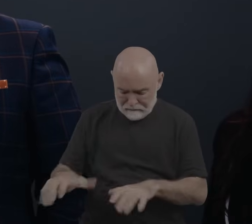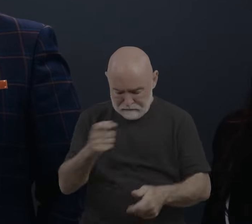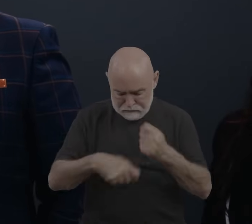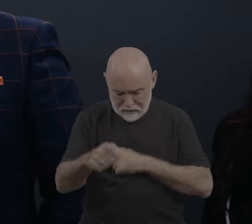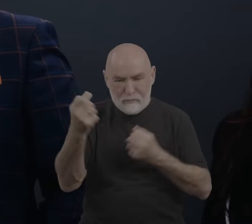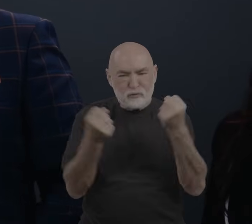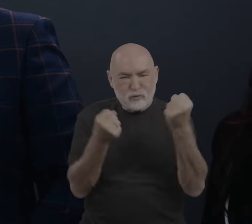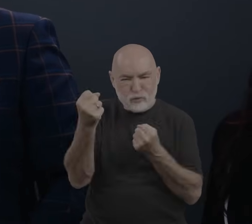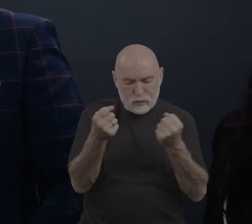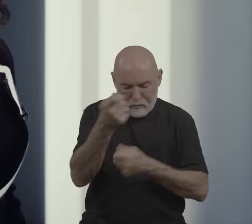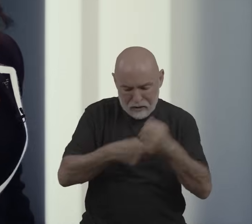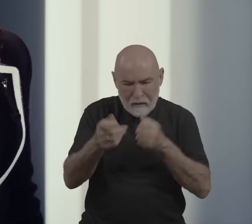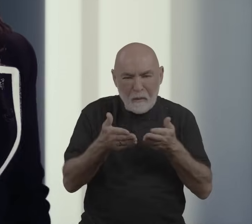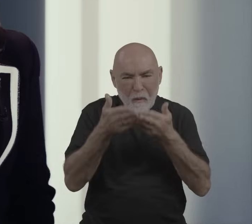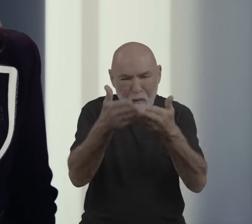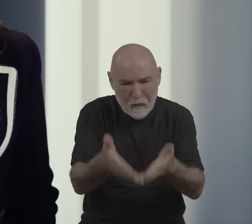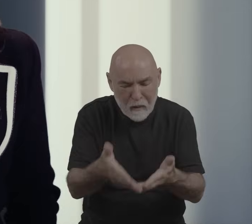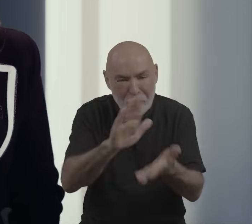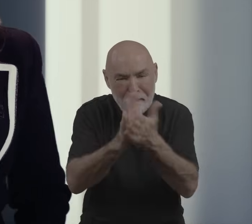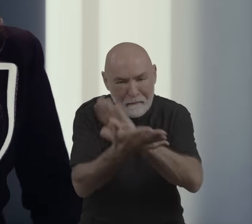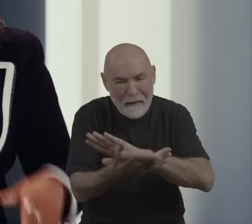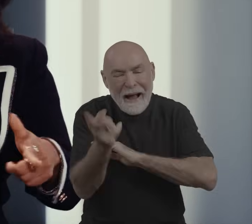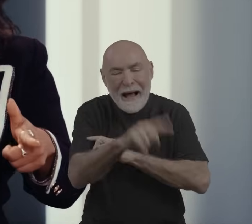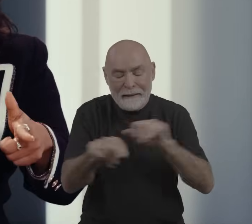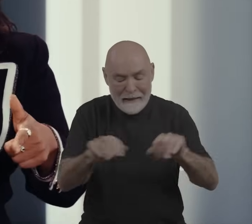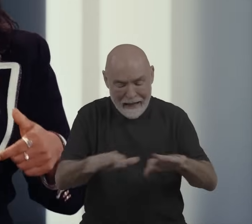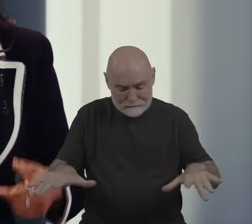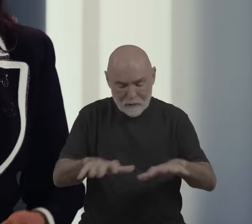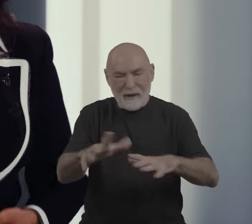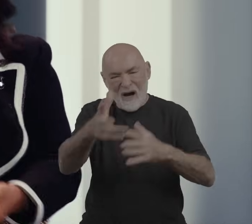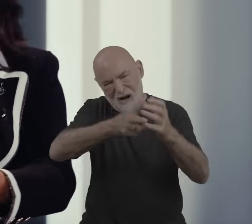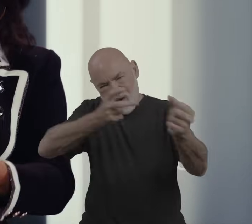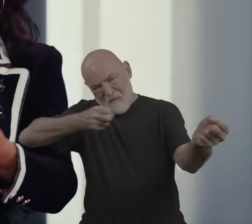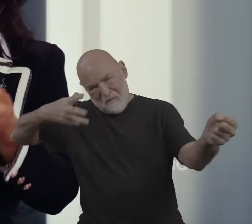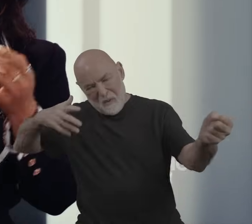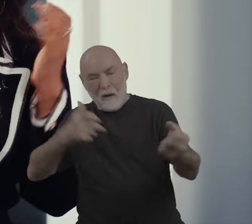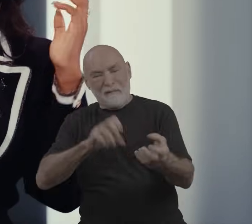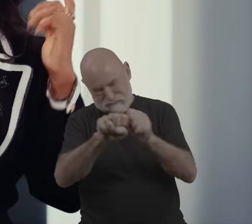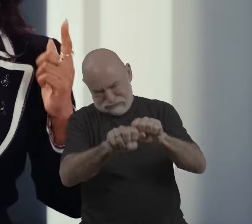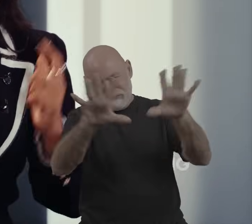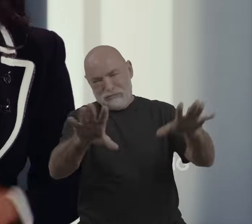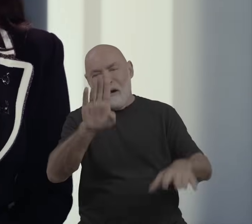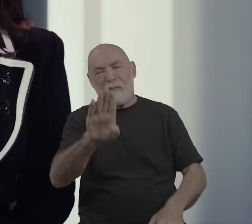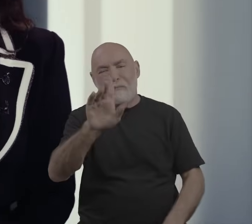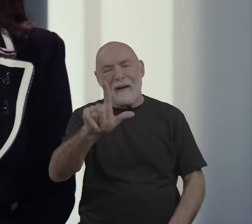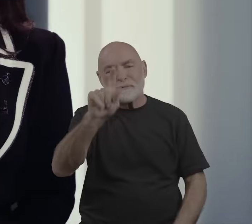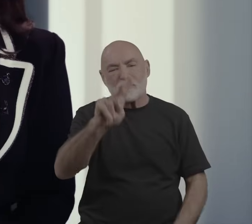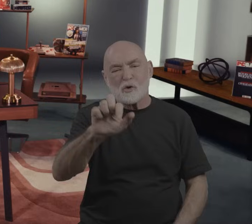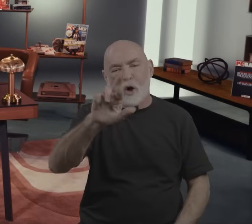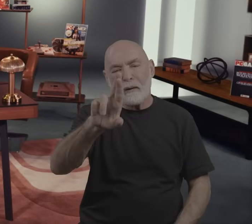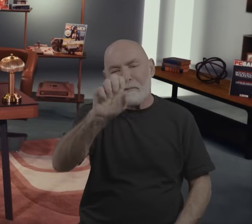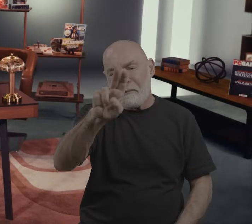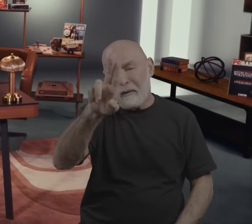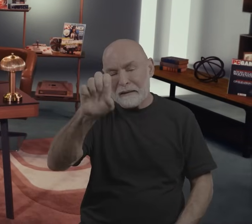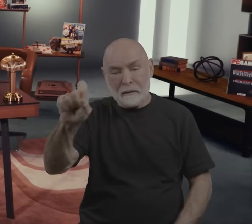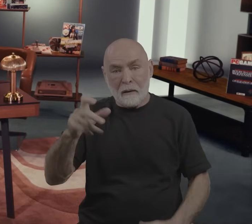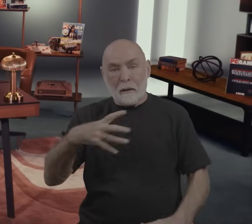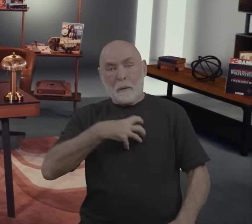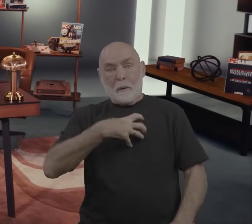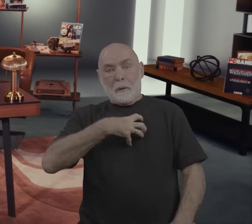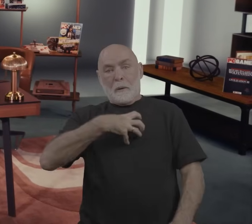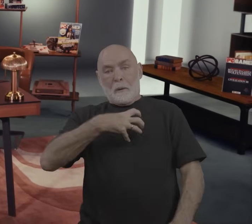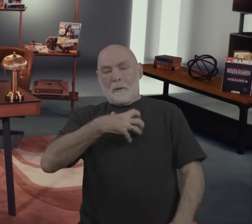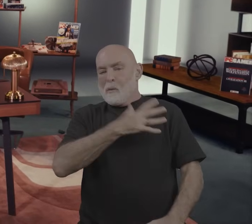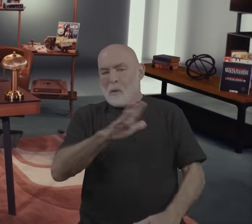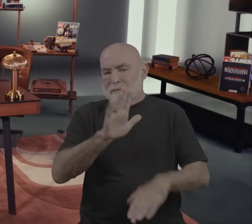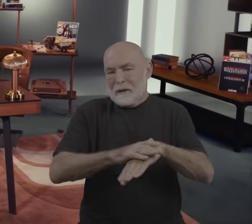into cars that turn into boats. We've also built a laptop that's a crossbow that's also a blunderbuss, and I'm afraid to touch it. That's how you know it's good.